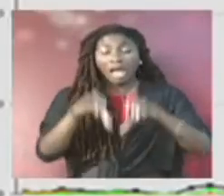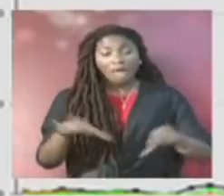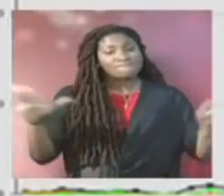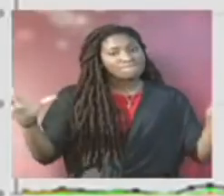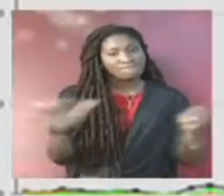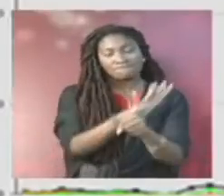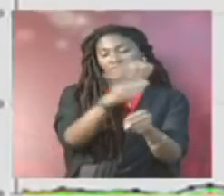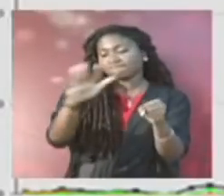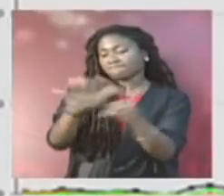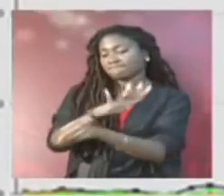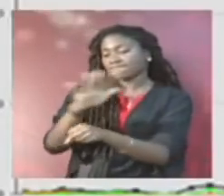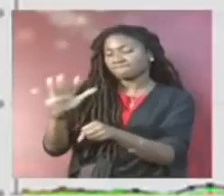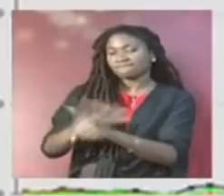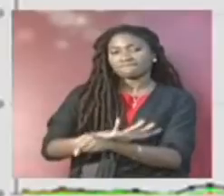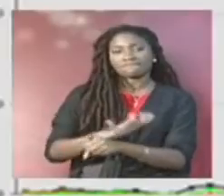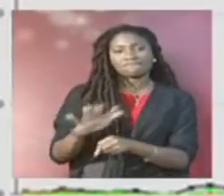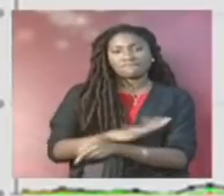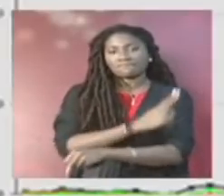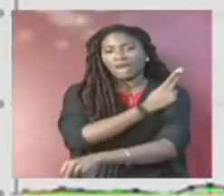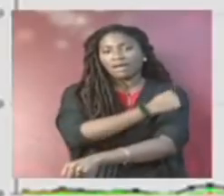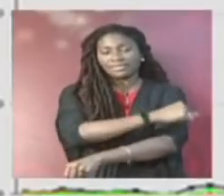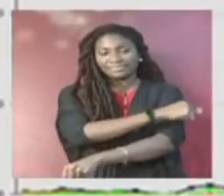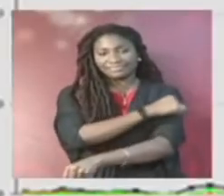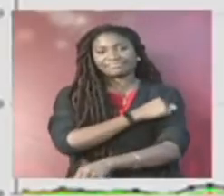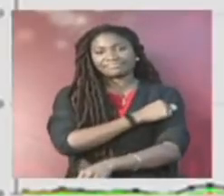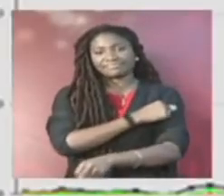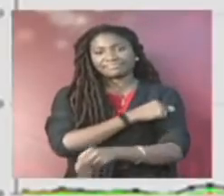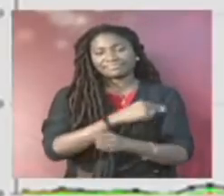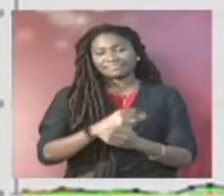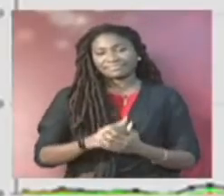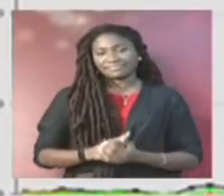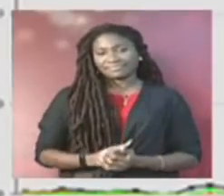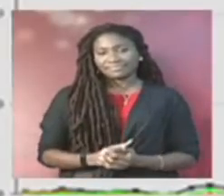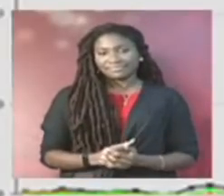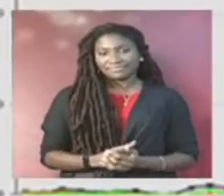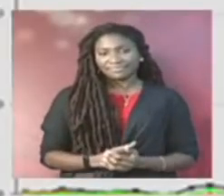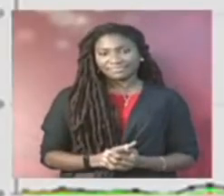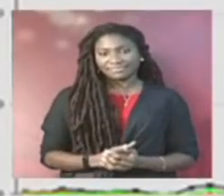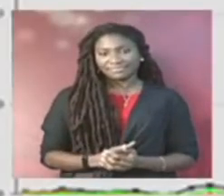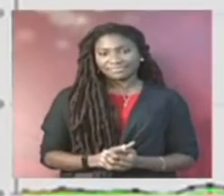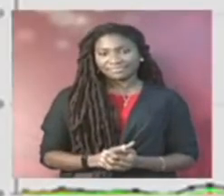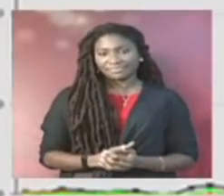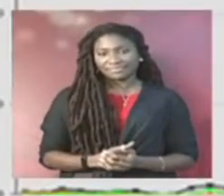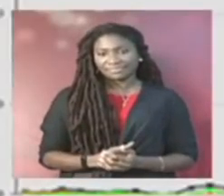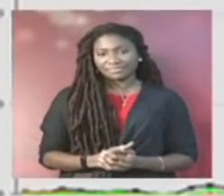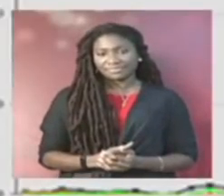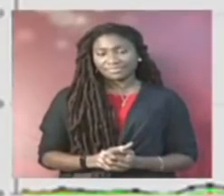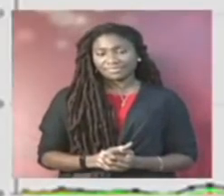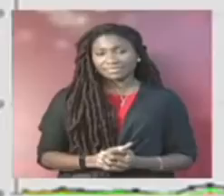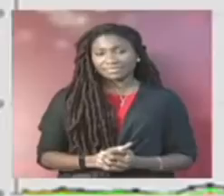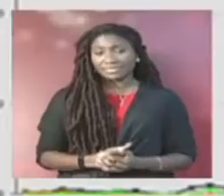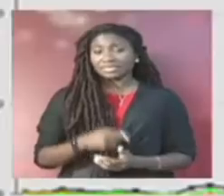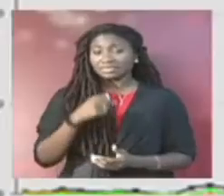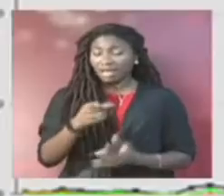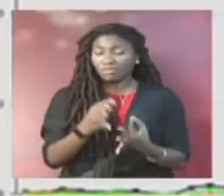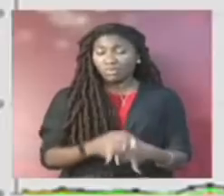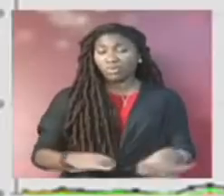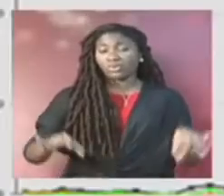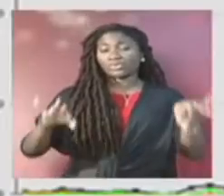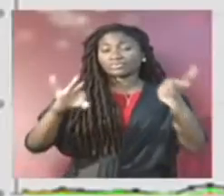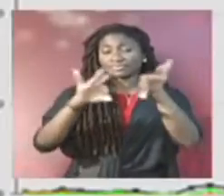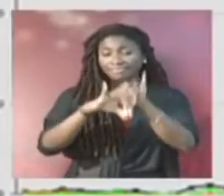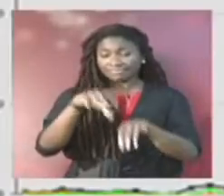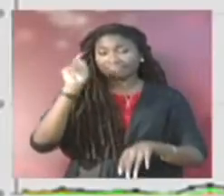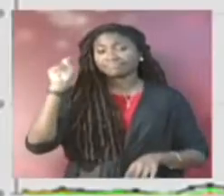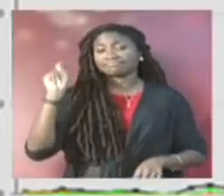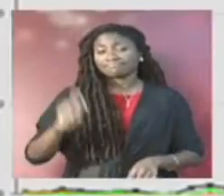become overwhelmed if we continue at this rate. So this is a very significant factor or